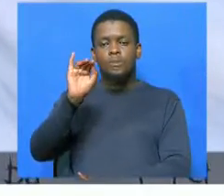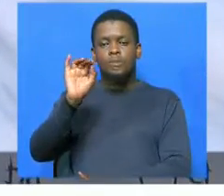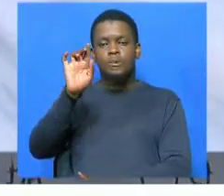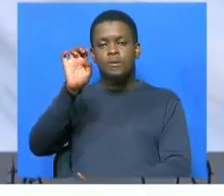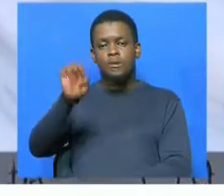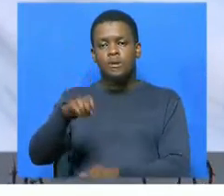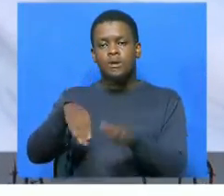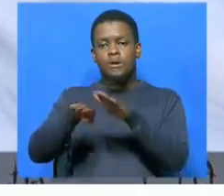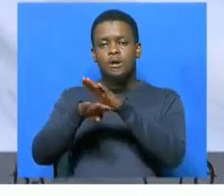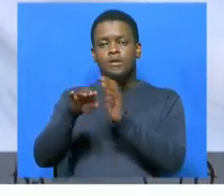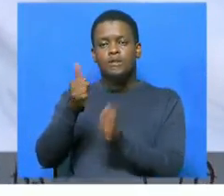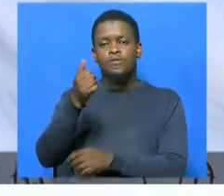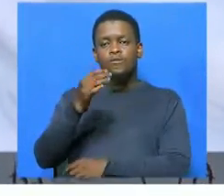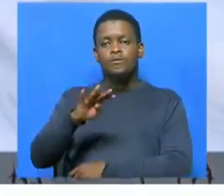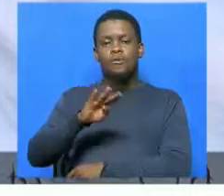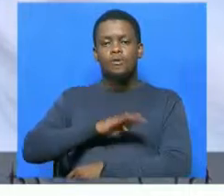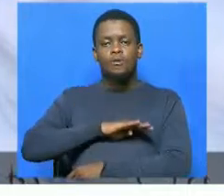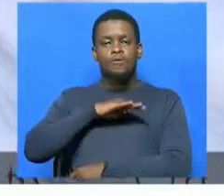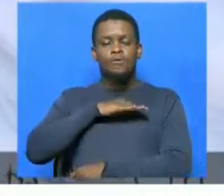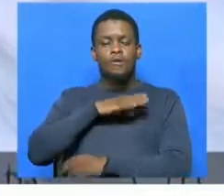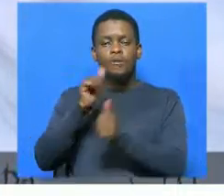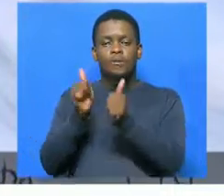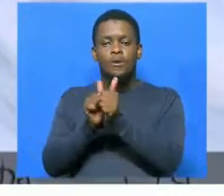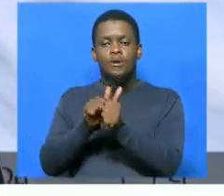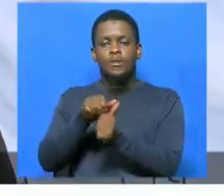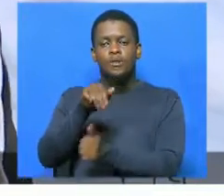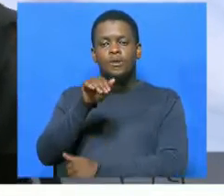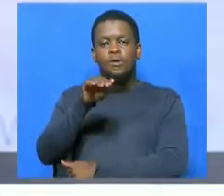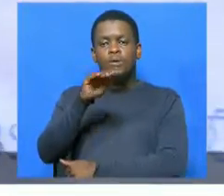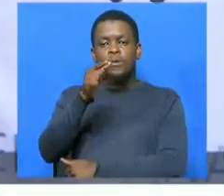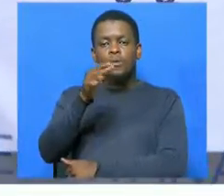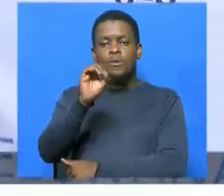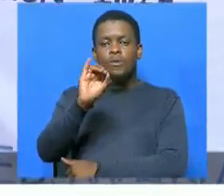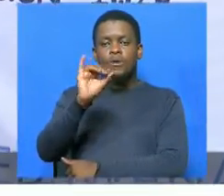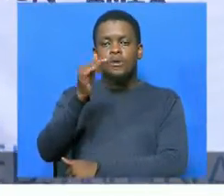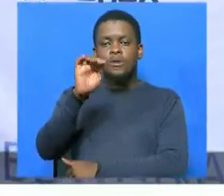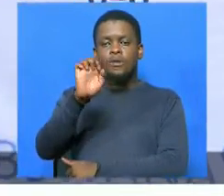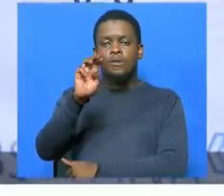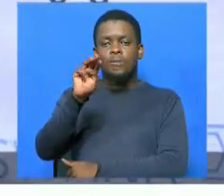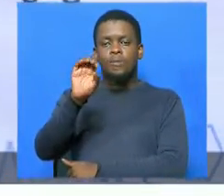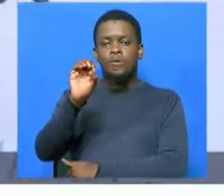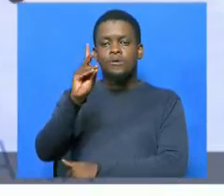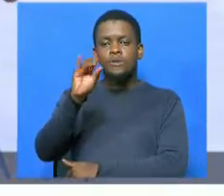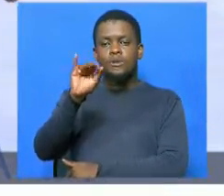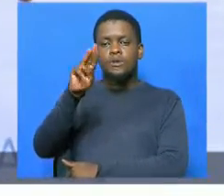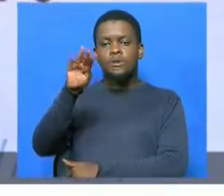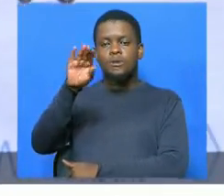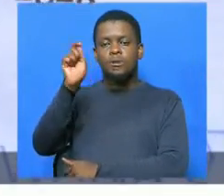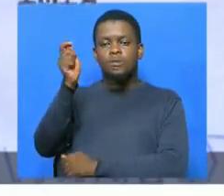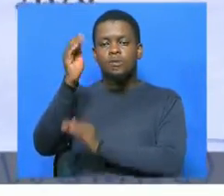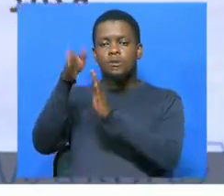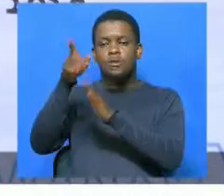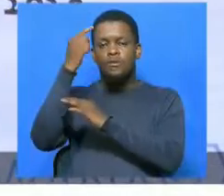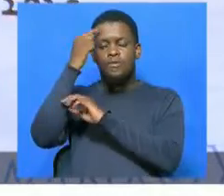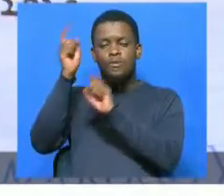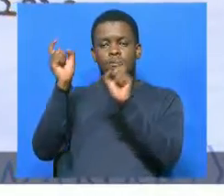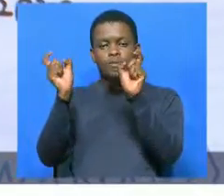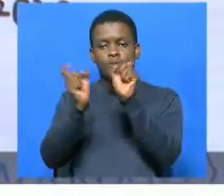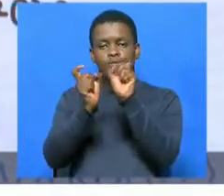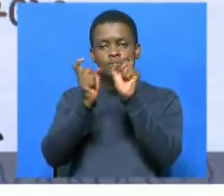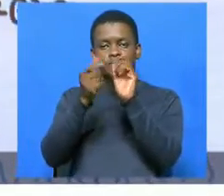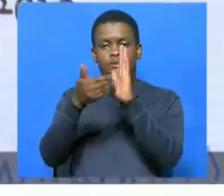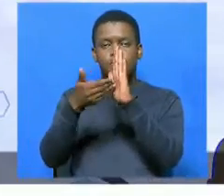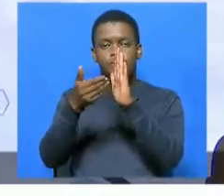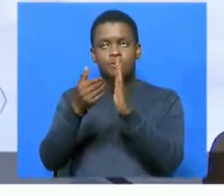under-14 category, while Murray Aone and Huitsi Mudimoratladi are the winners in the under-18 category.